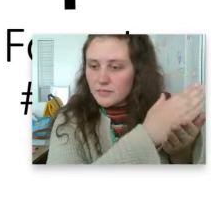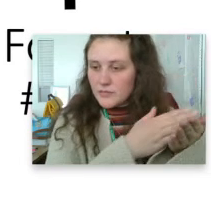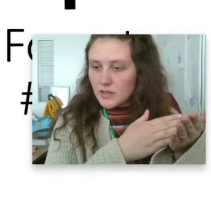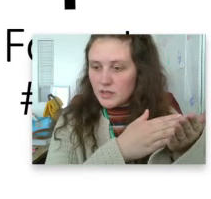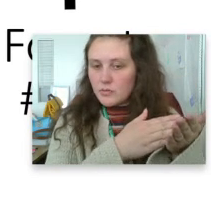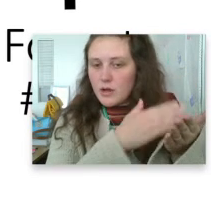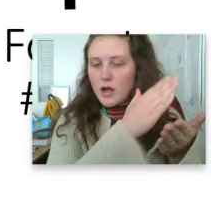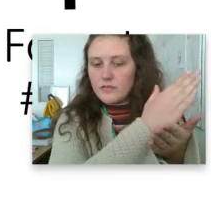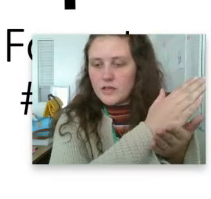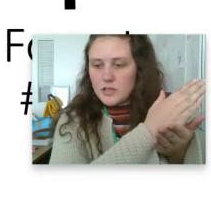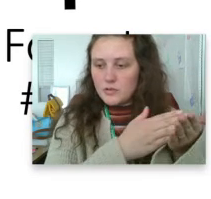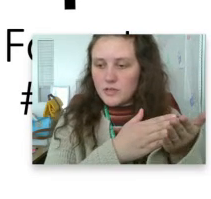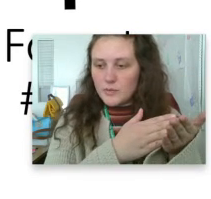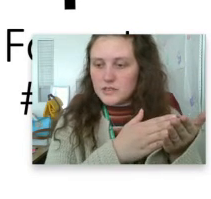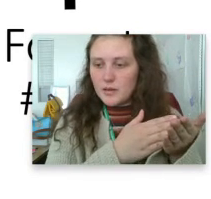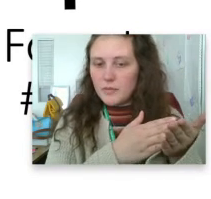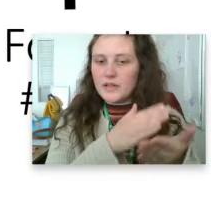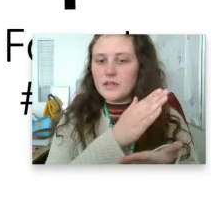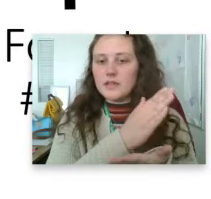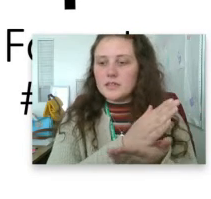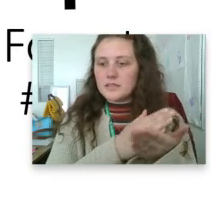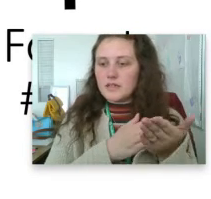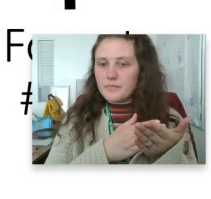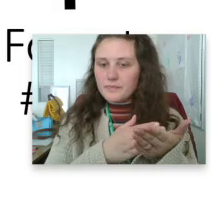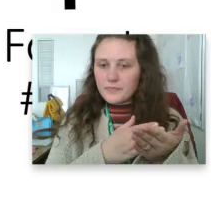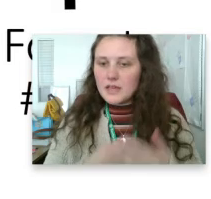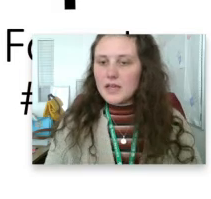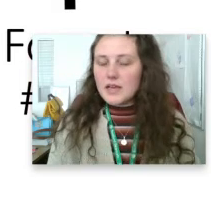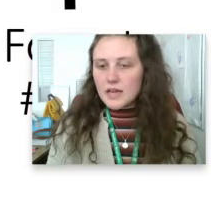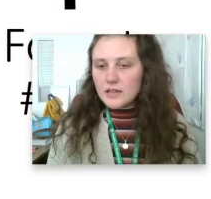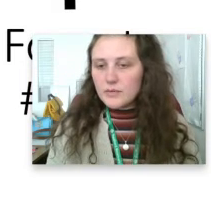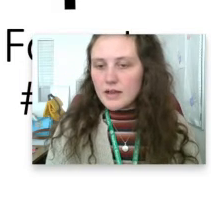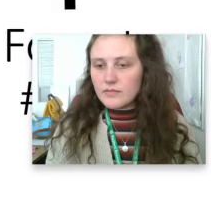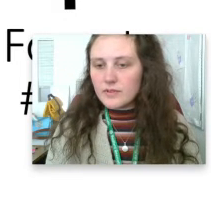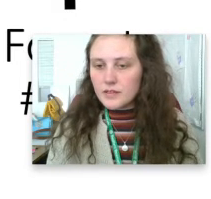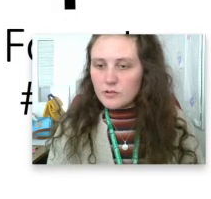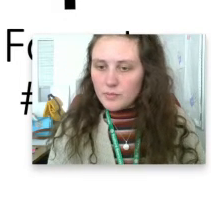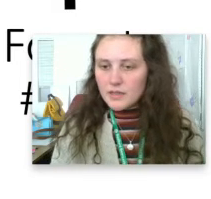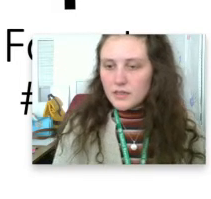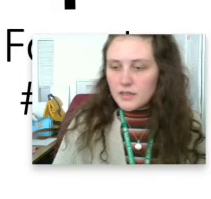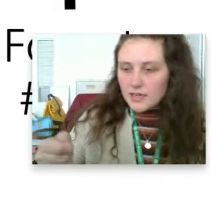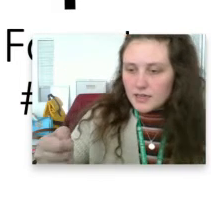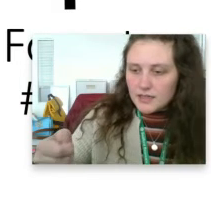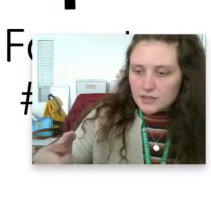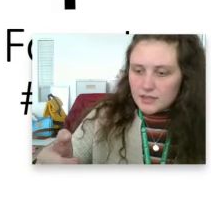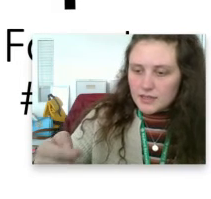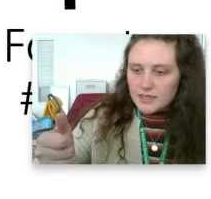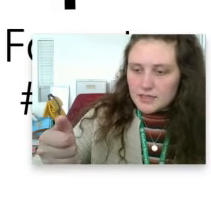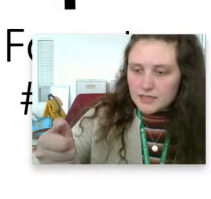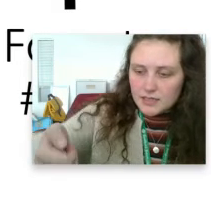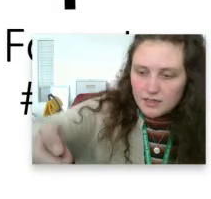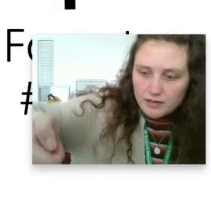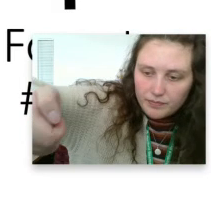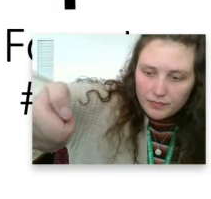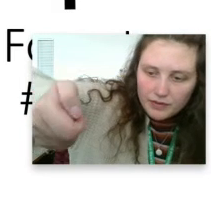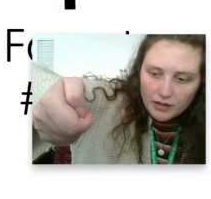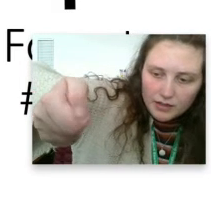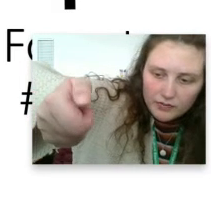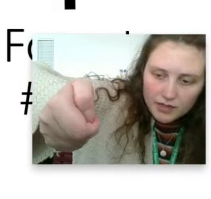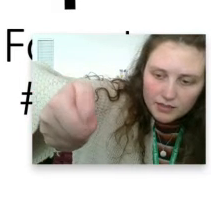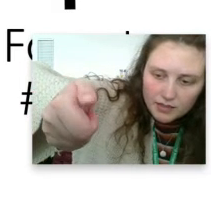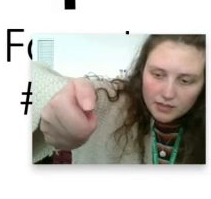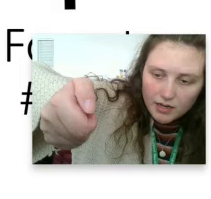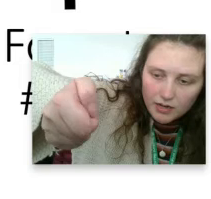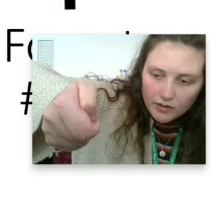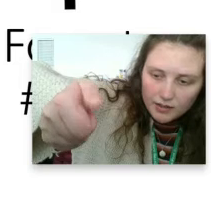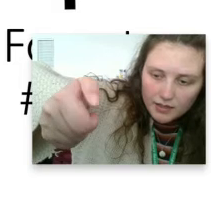cutting something, like you don't want all of it, you only want some of it. Some. And then we have little bit, and this looks like this.